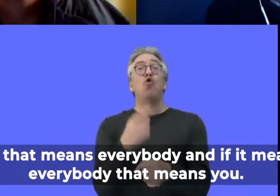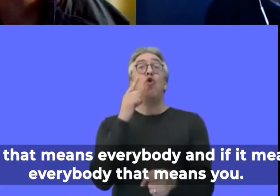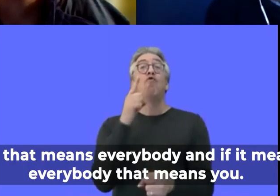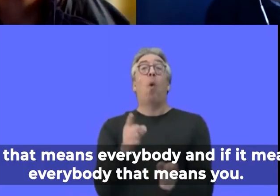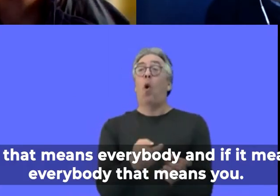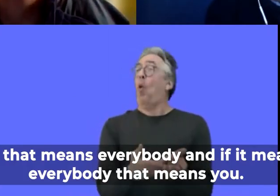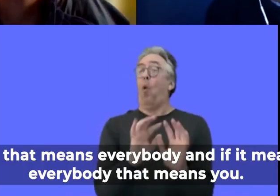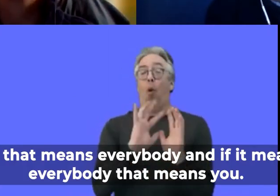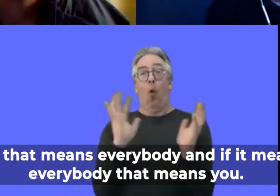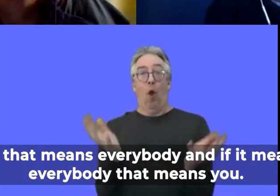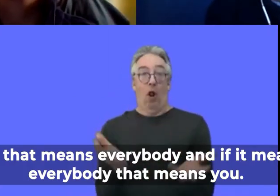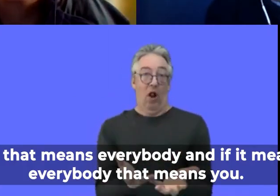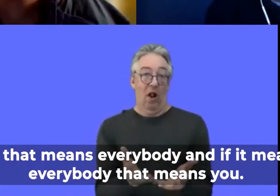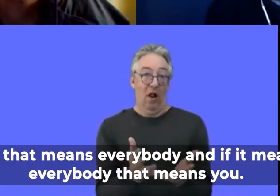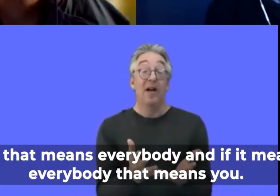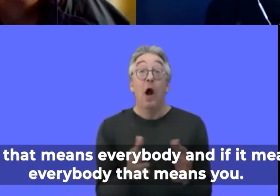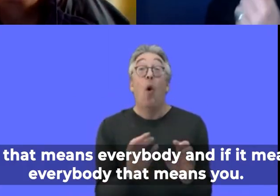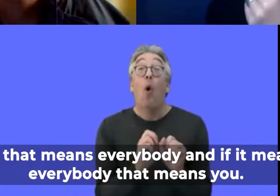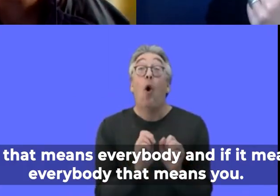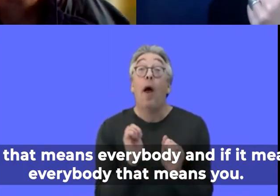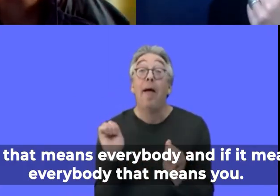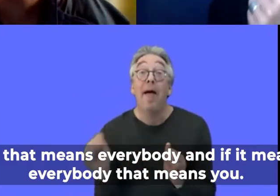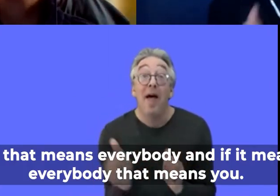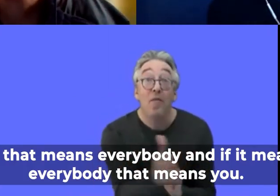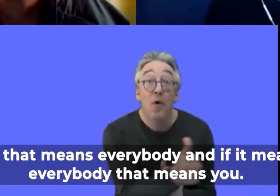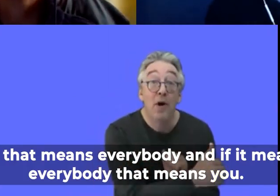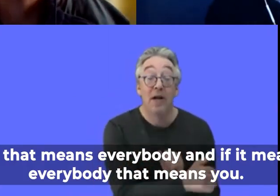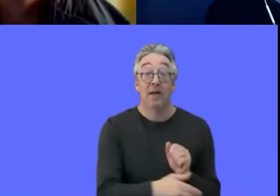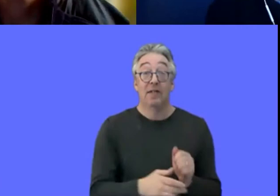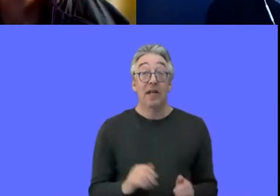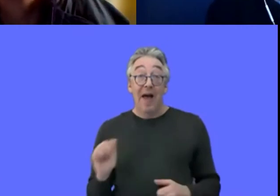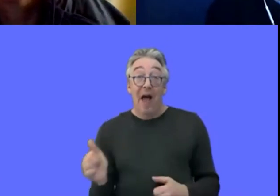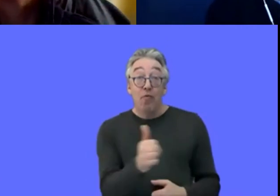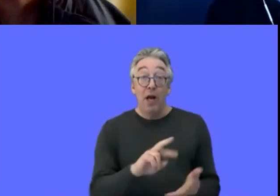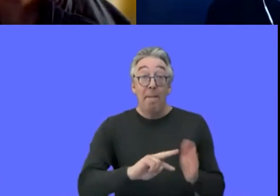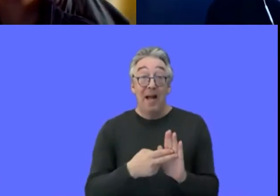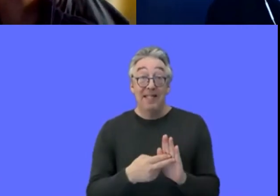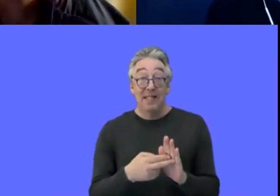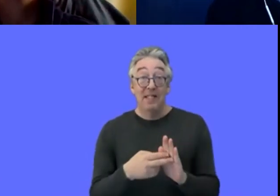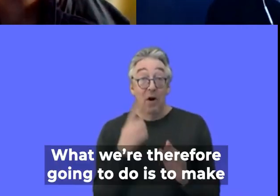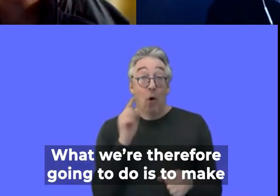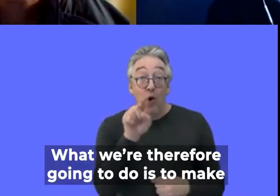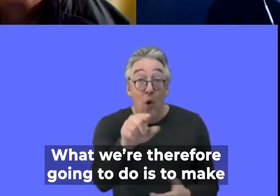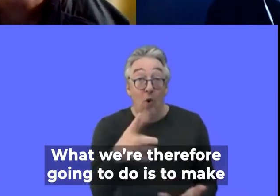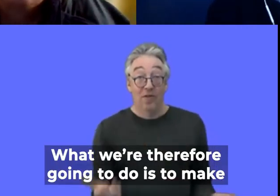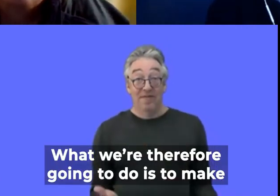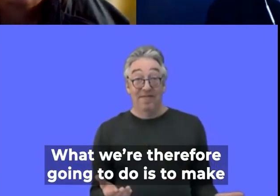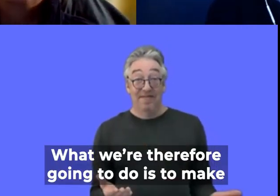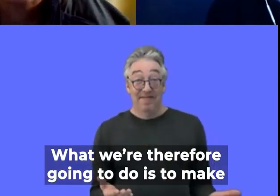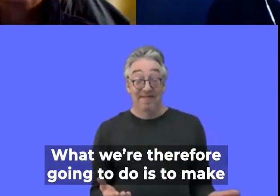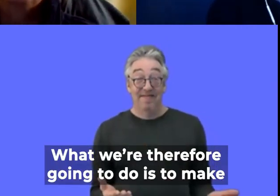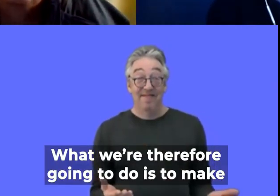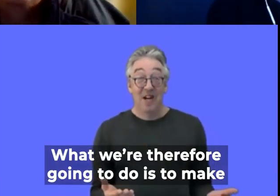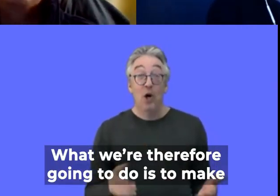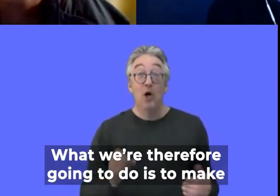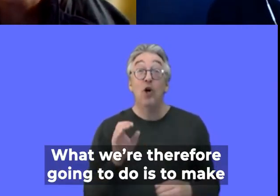Yeah. And that means everybody. And if it means everybody, that means you and I. And what we're therefore going